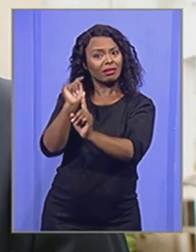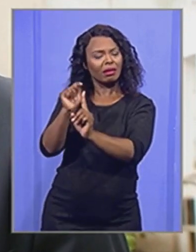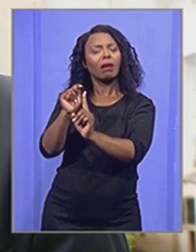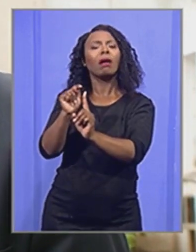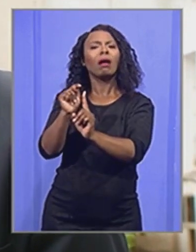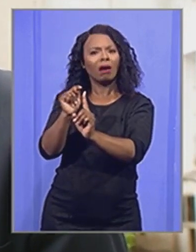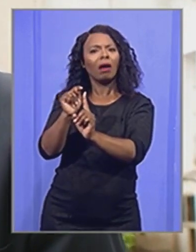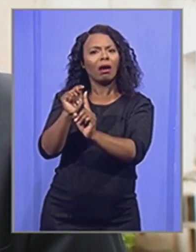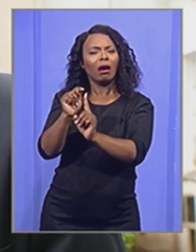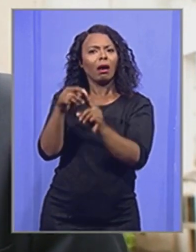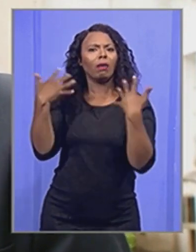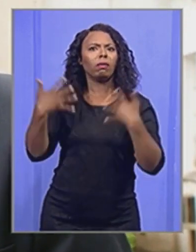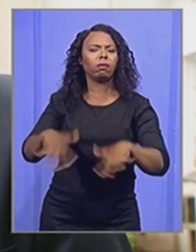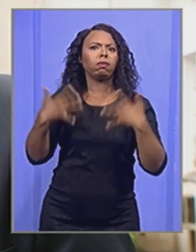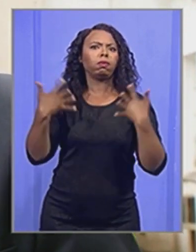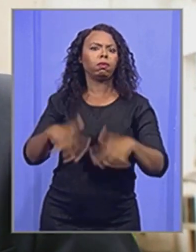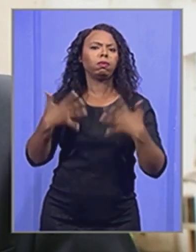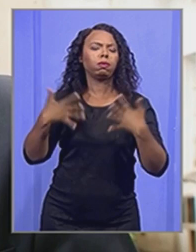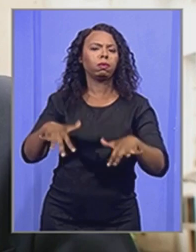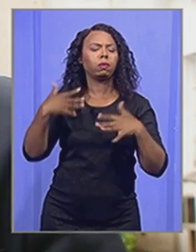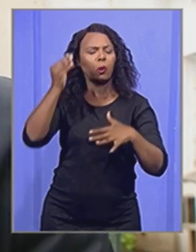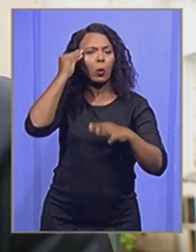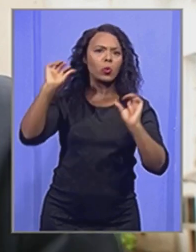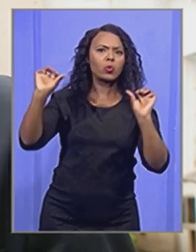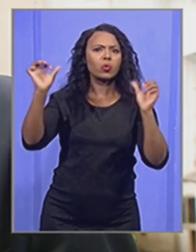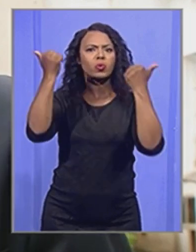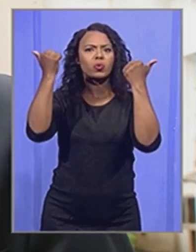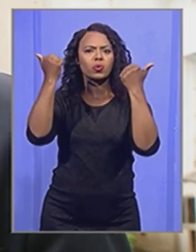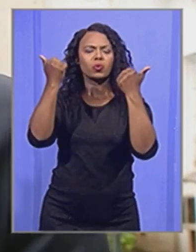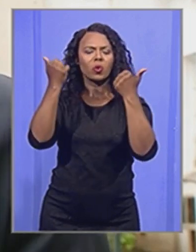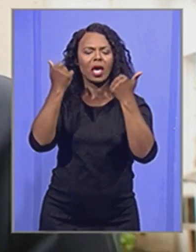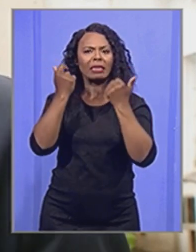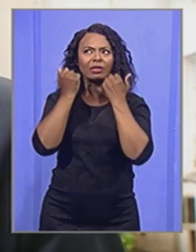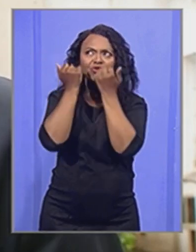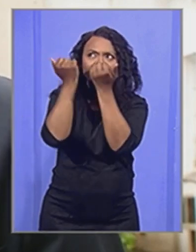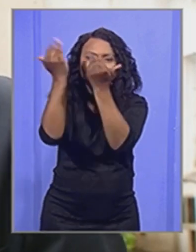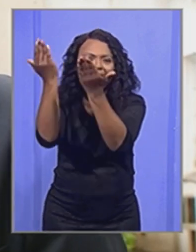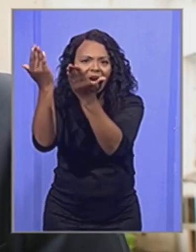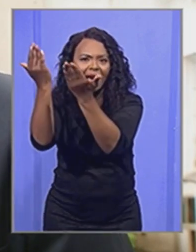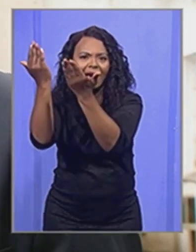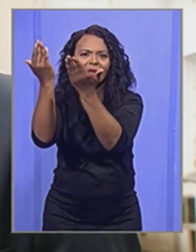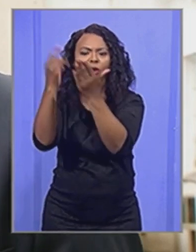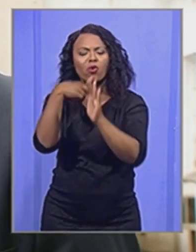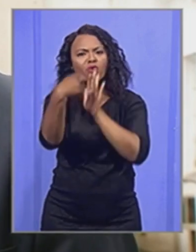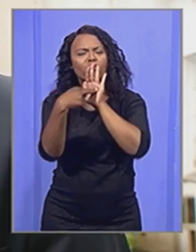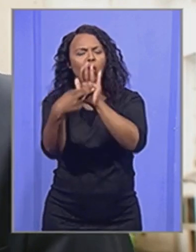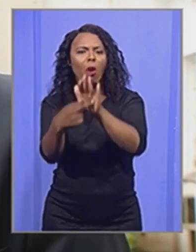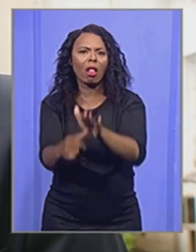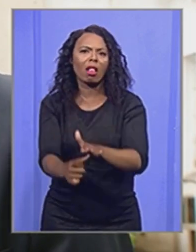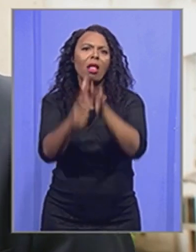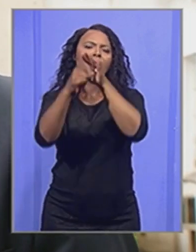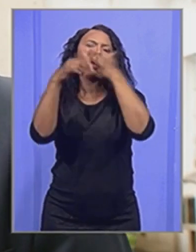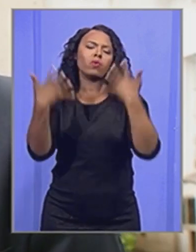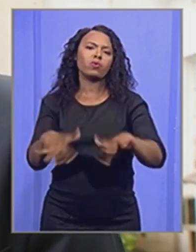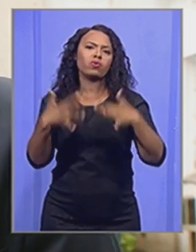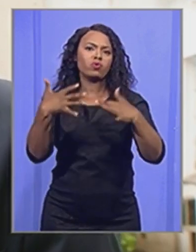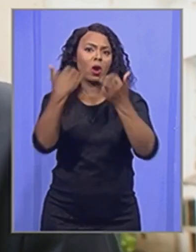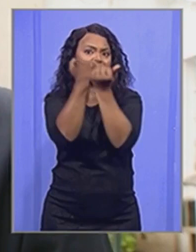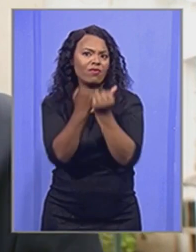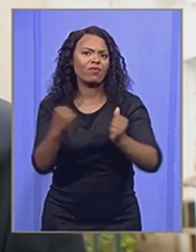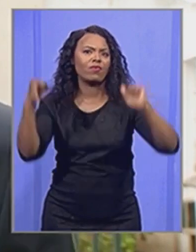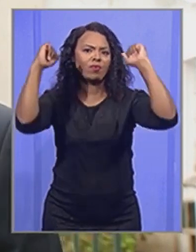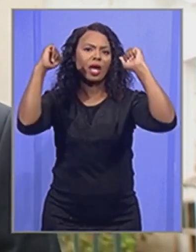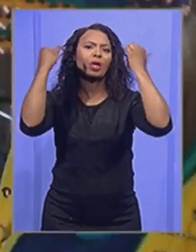that has had the supreme sacrifice and a huge role which he played in our liberation today. That is why